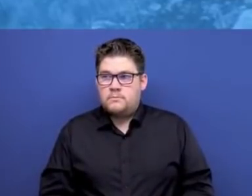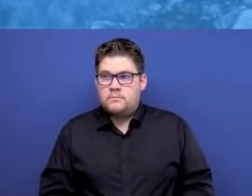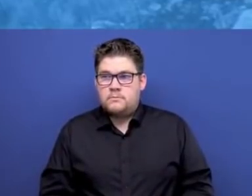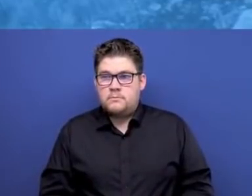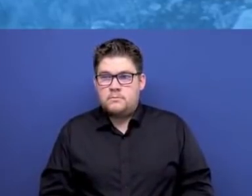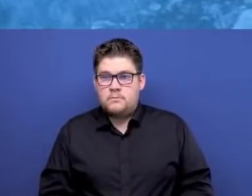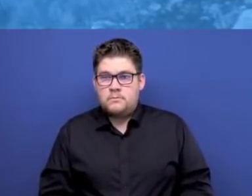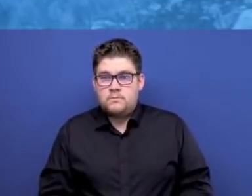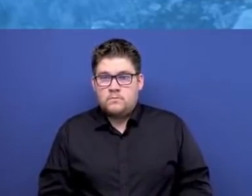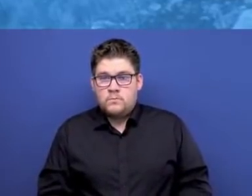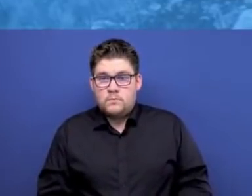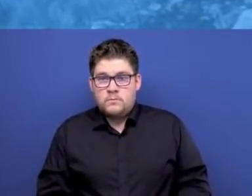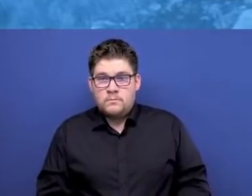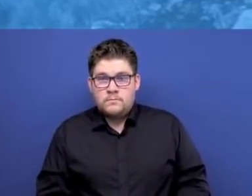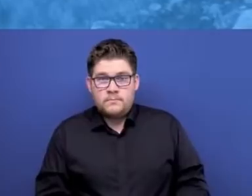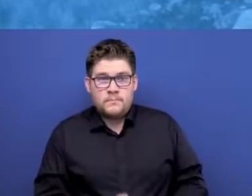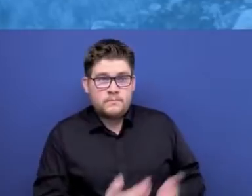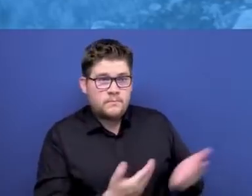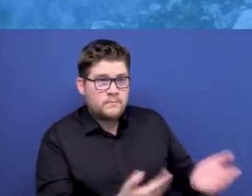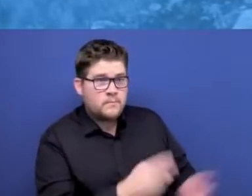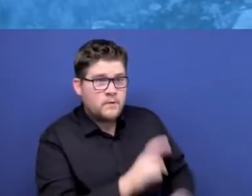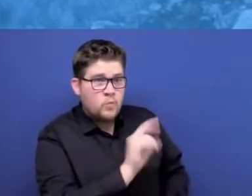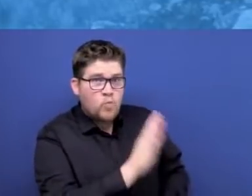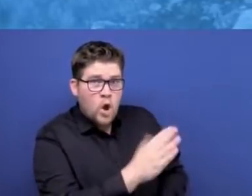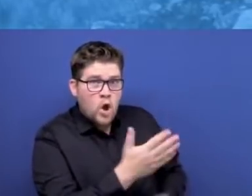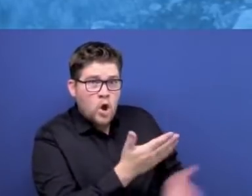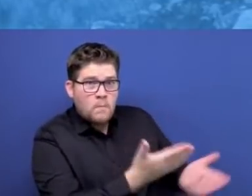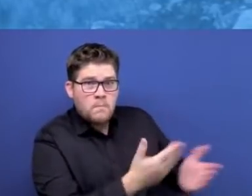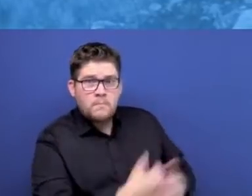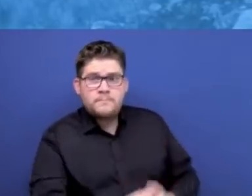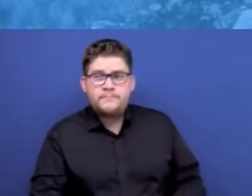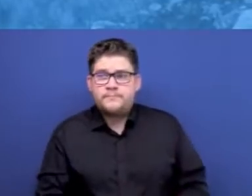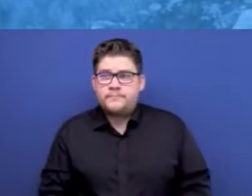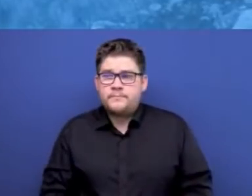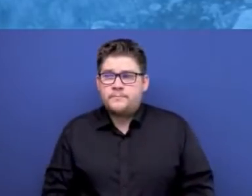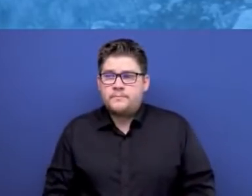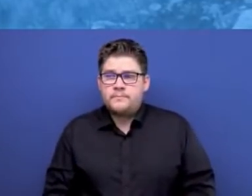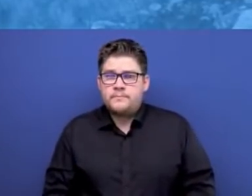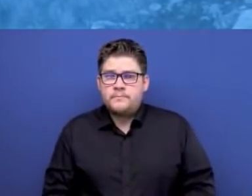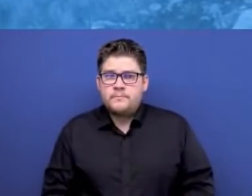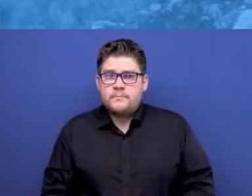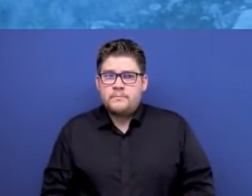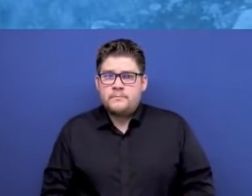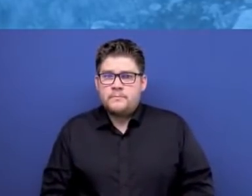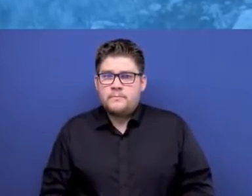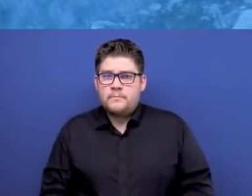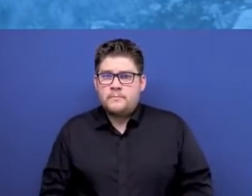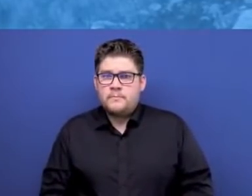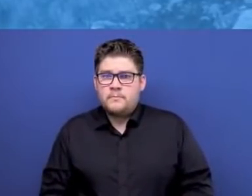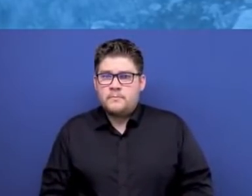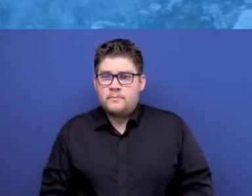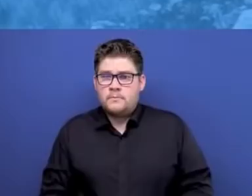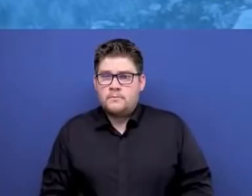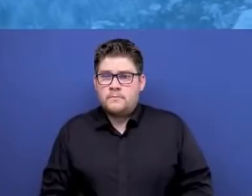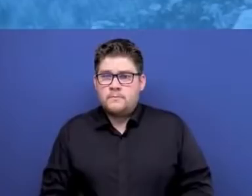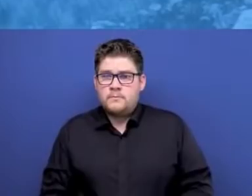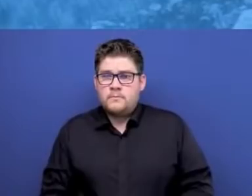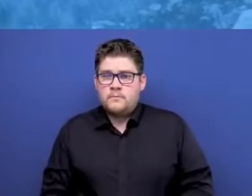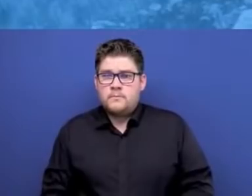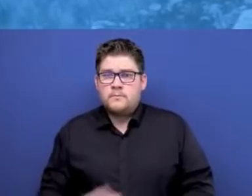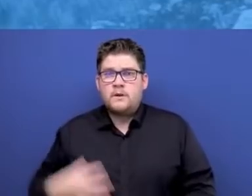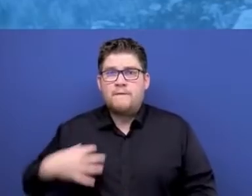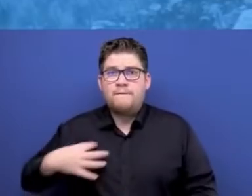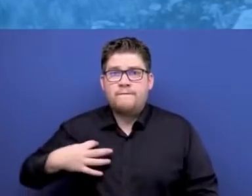but what efforts are being made to try to get volunteer fire brigades to help in areas like